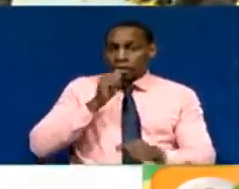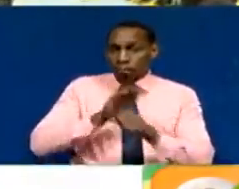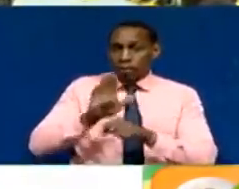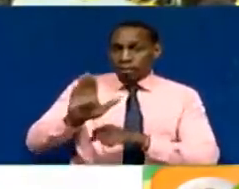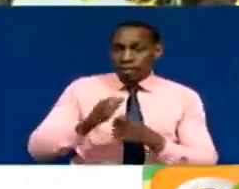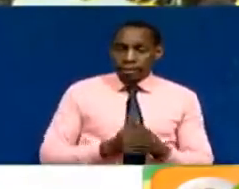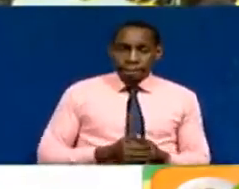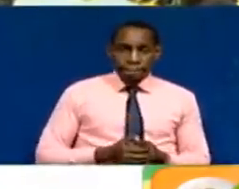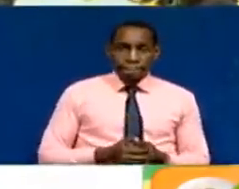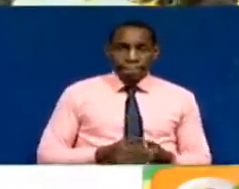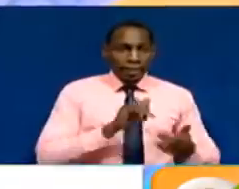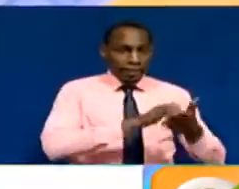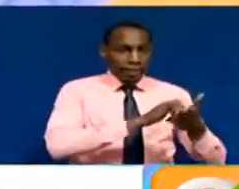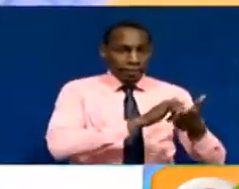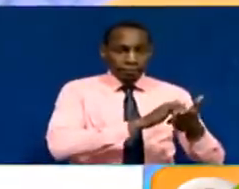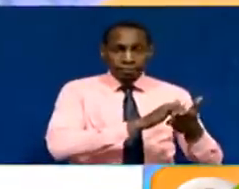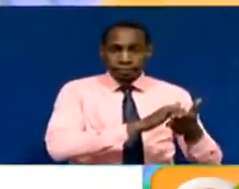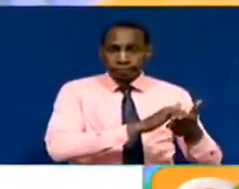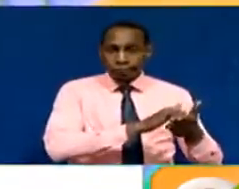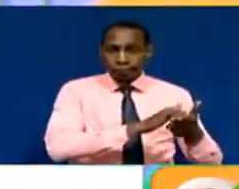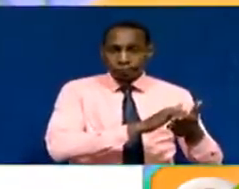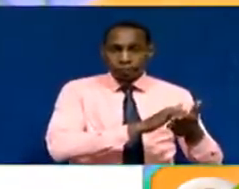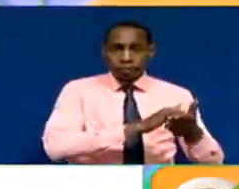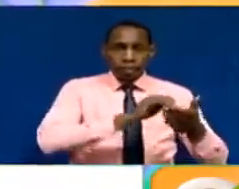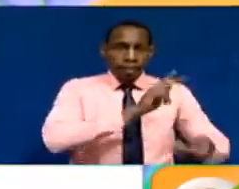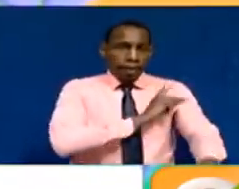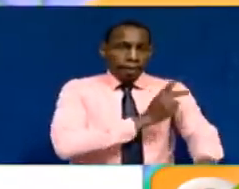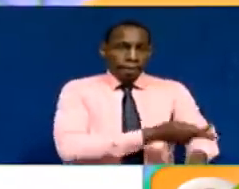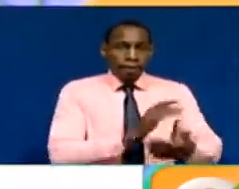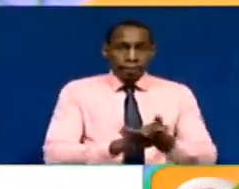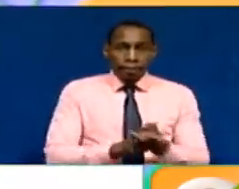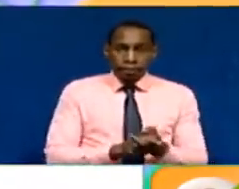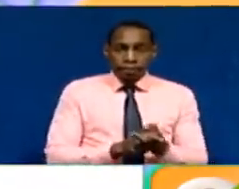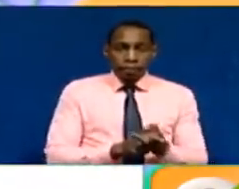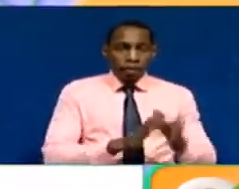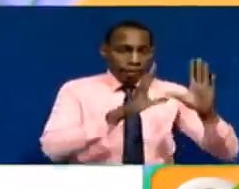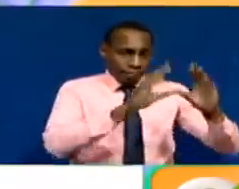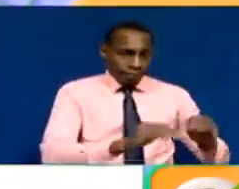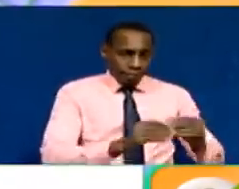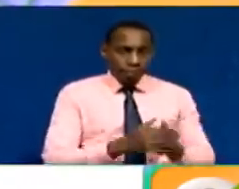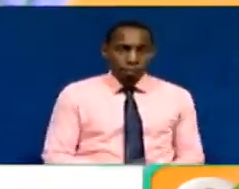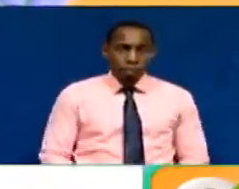them that power is transient